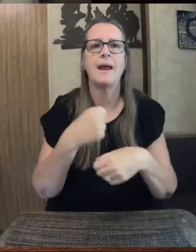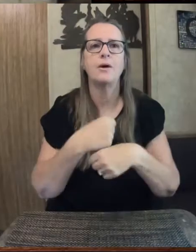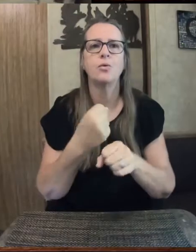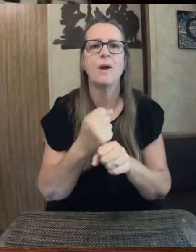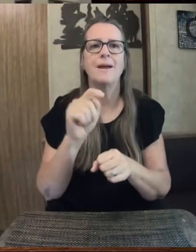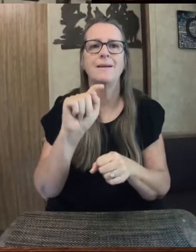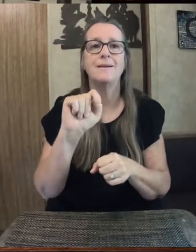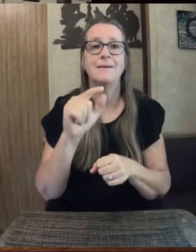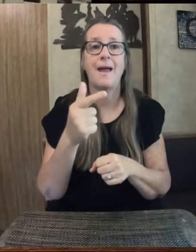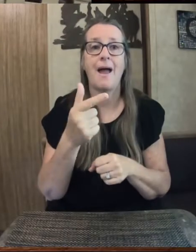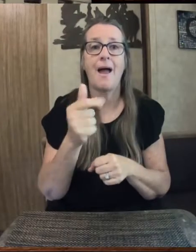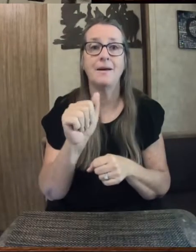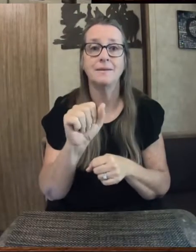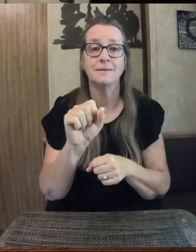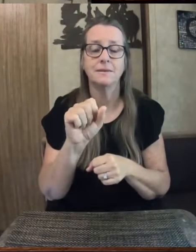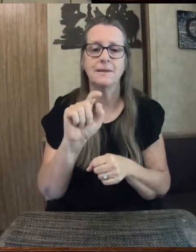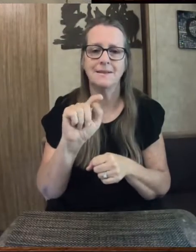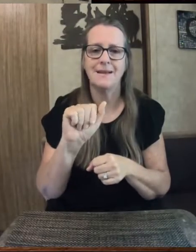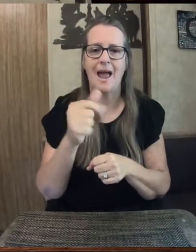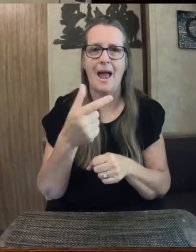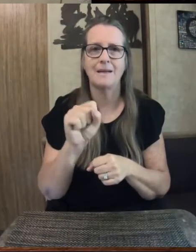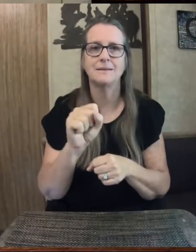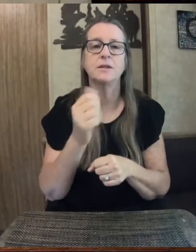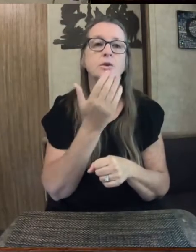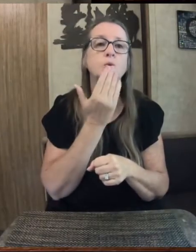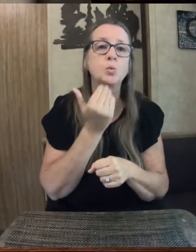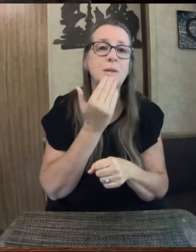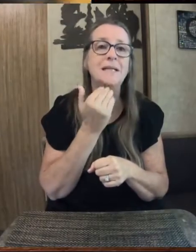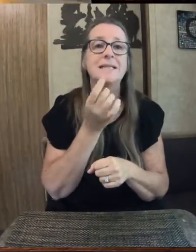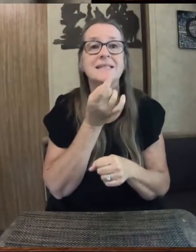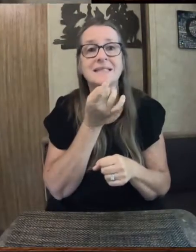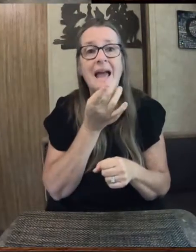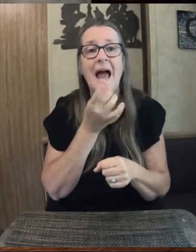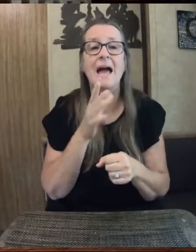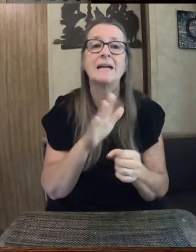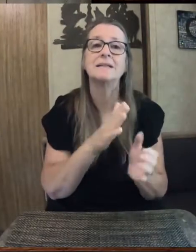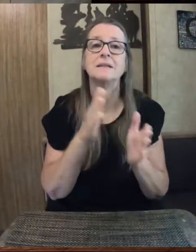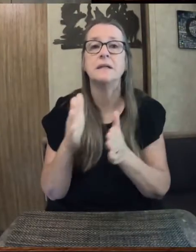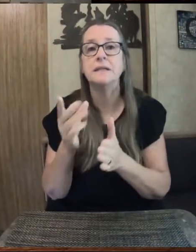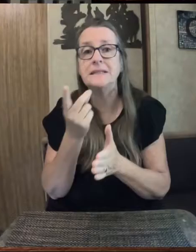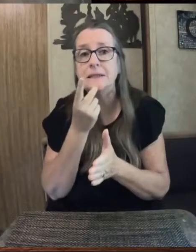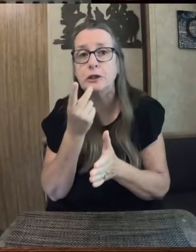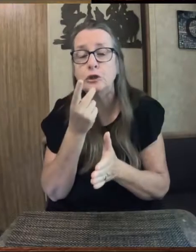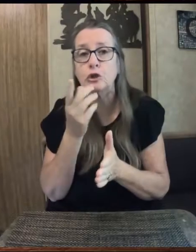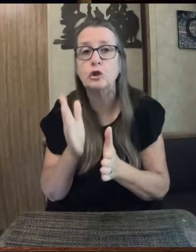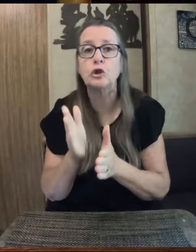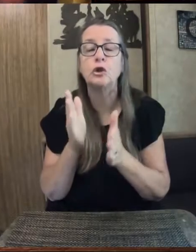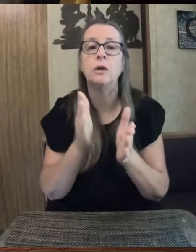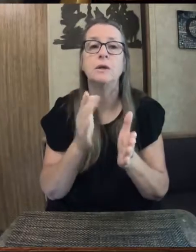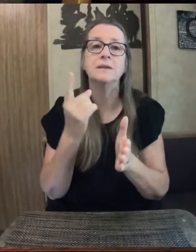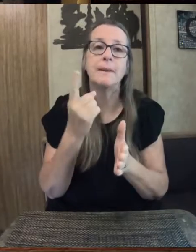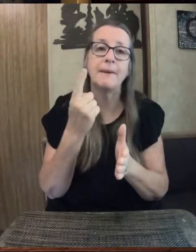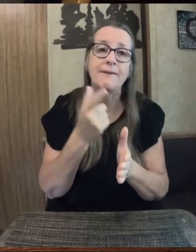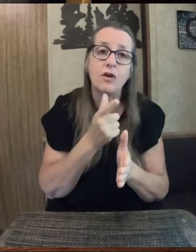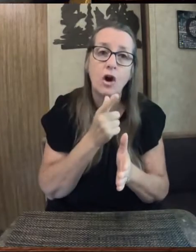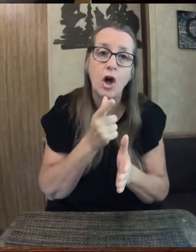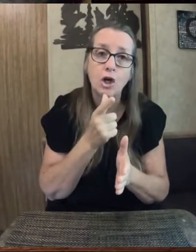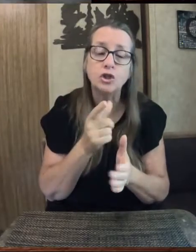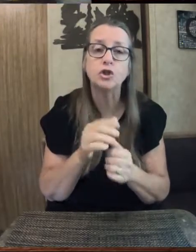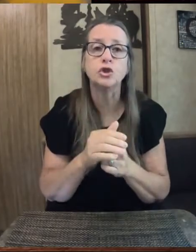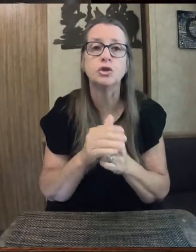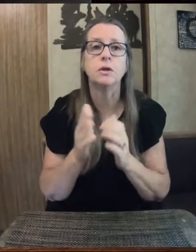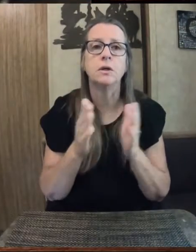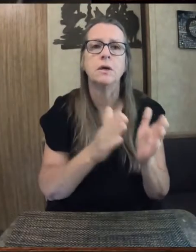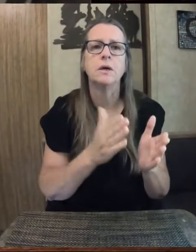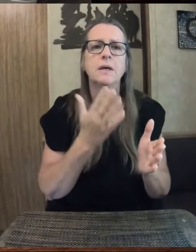little tags. So you can see sweets and snacks. We have a dinner basket. We have something for